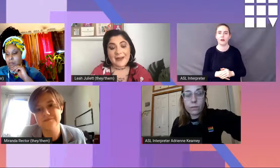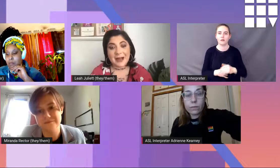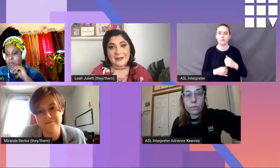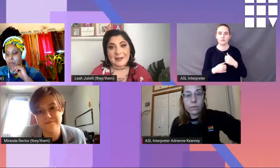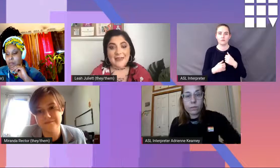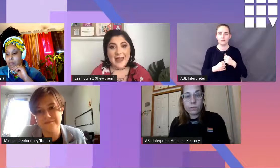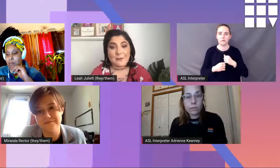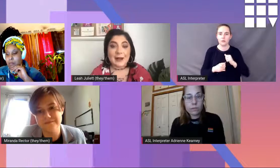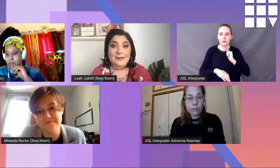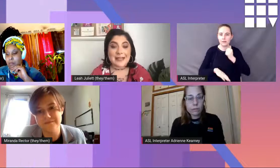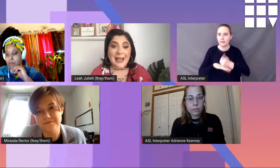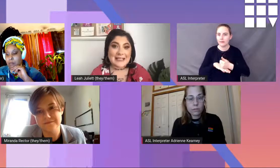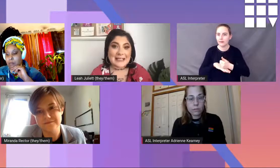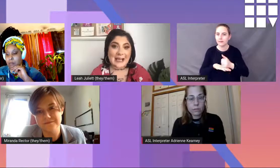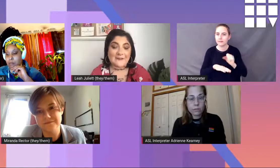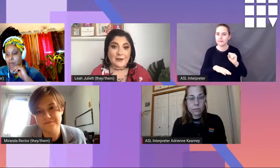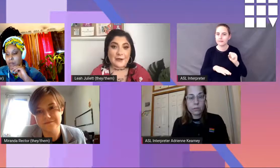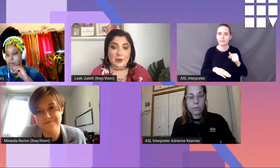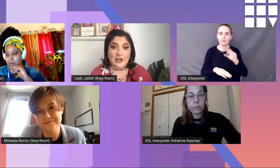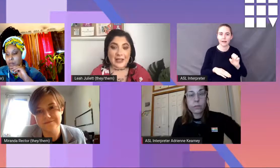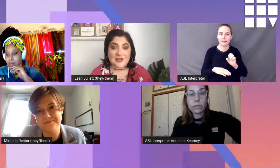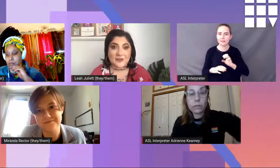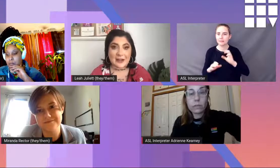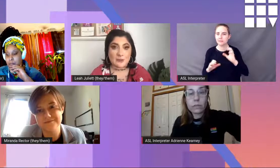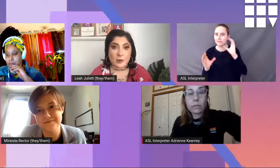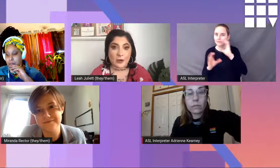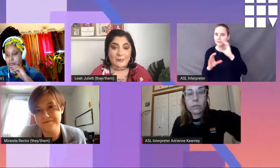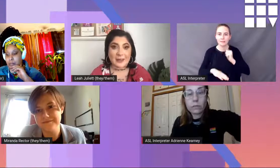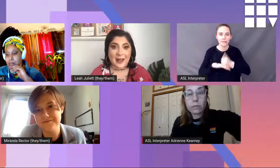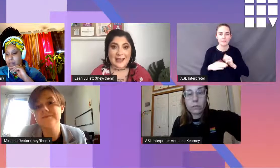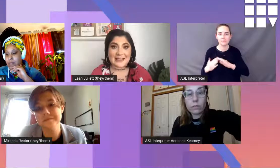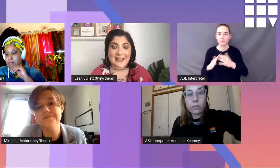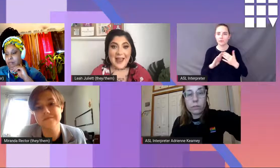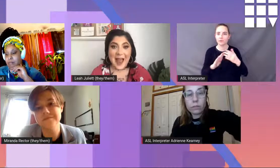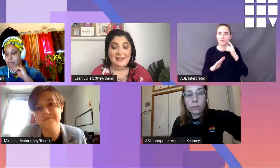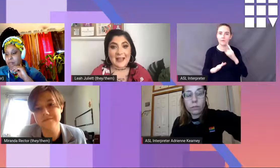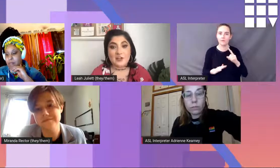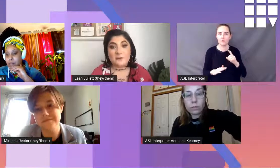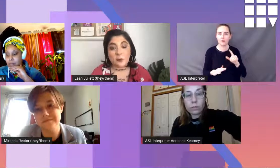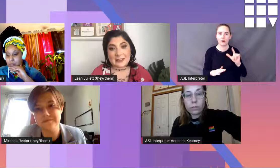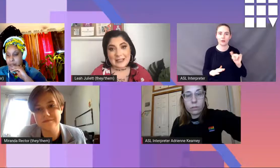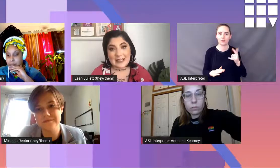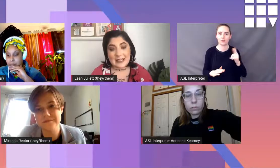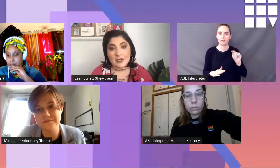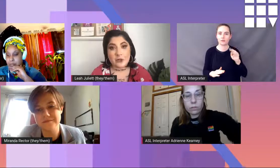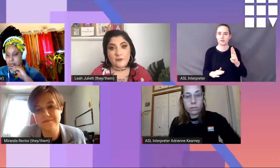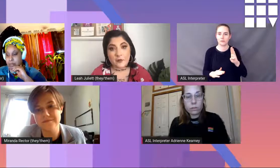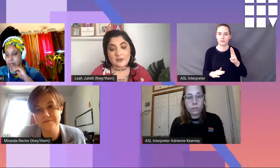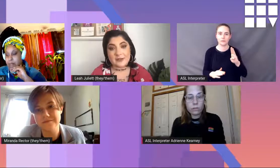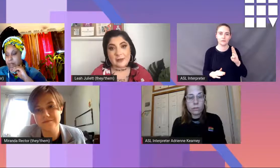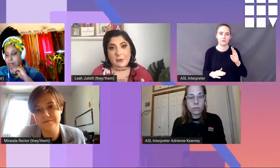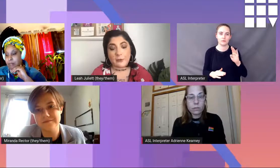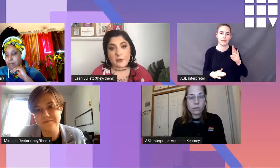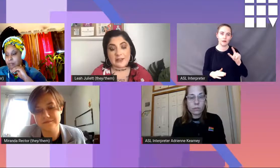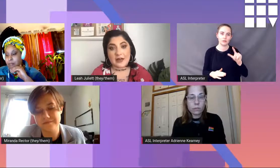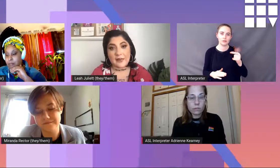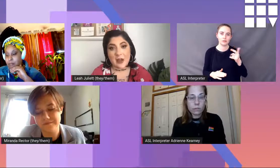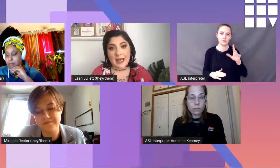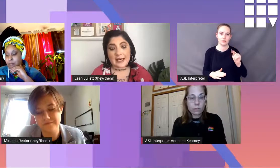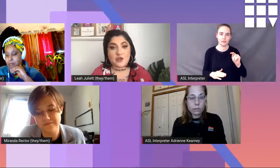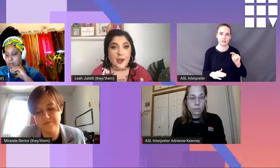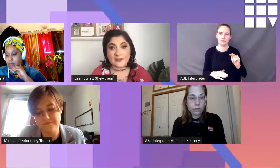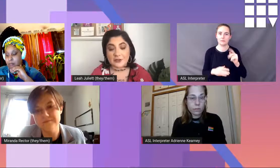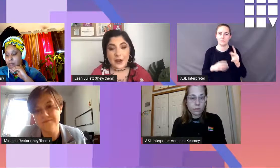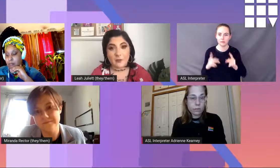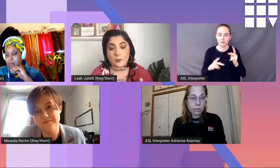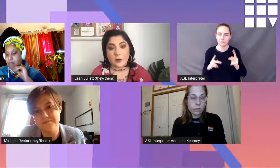community. And then when I was 19, I founded March Against Revenge Porn because at the age of 14, nude photos of me were posted